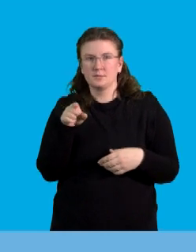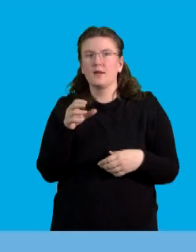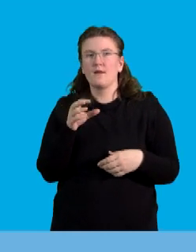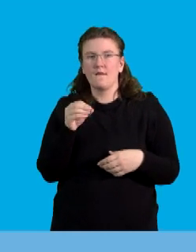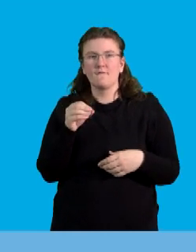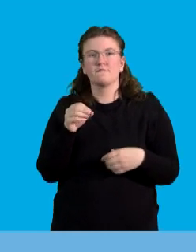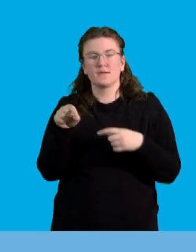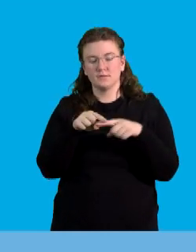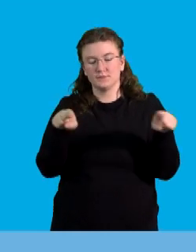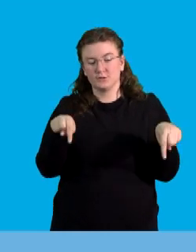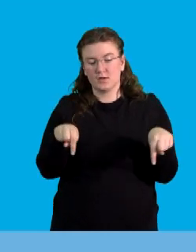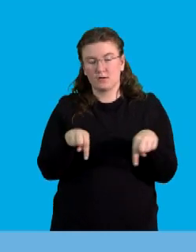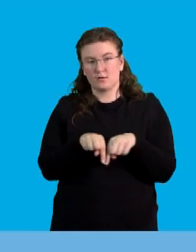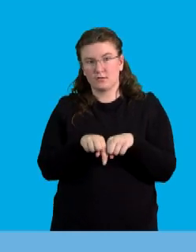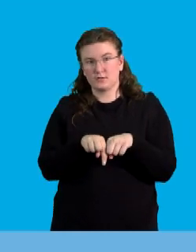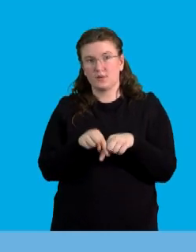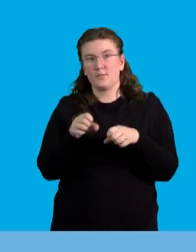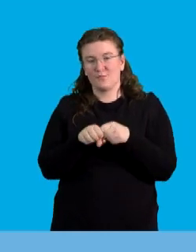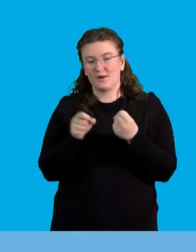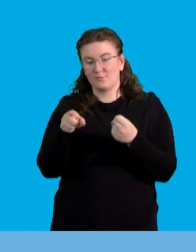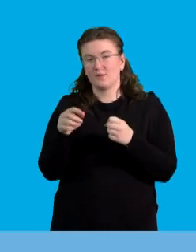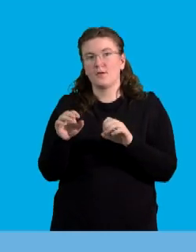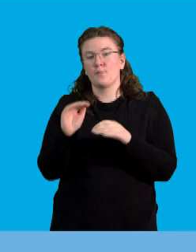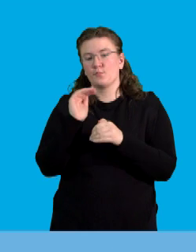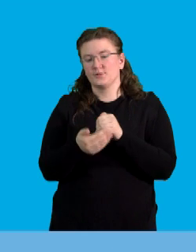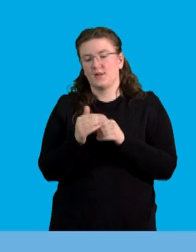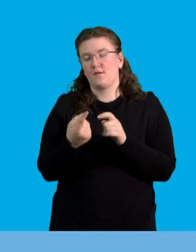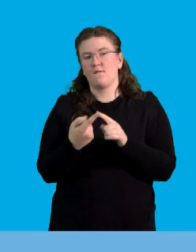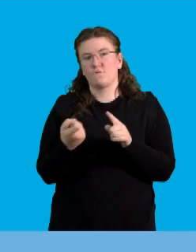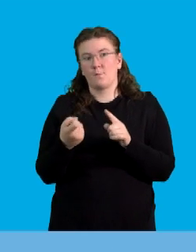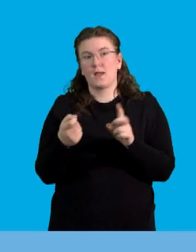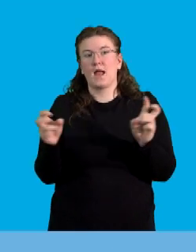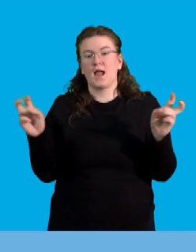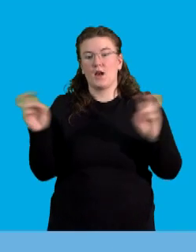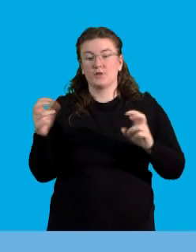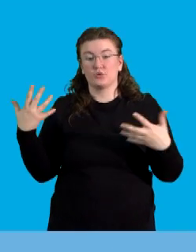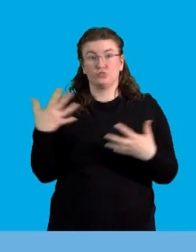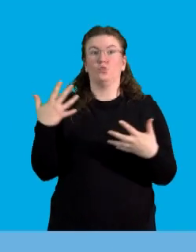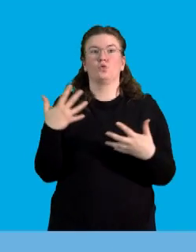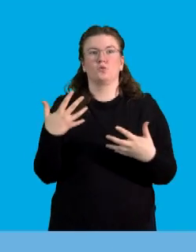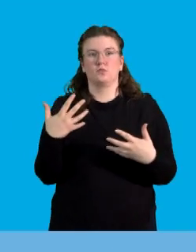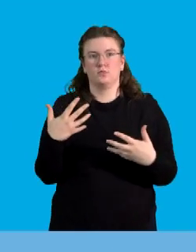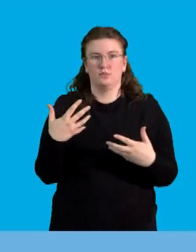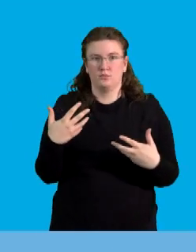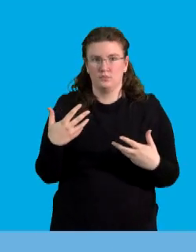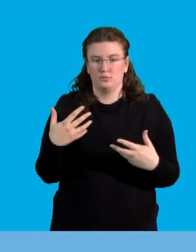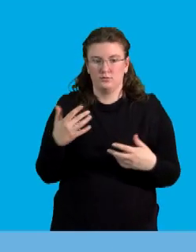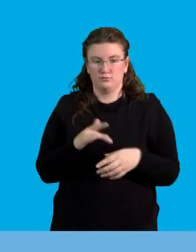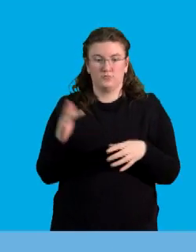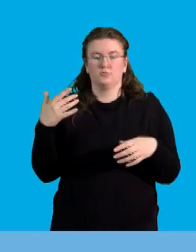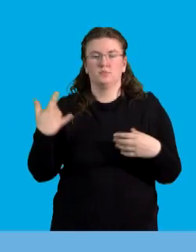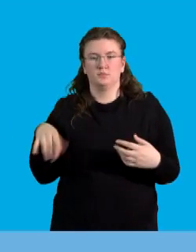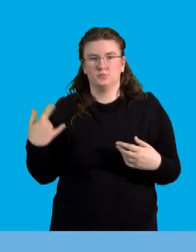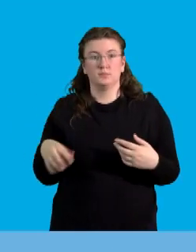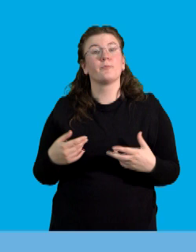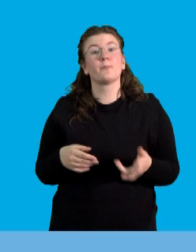circuit breaker that protects humans against electric shock. Furthermore, if the current that enters